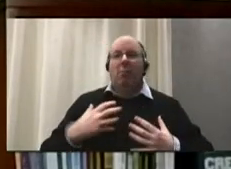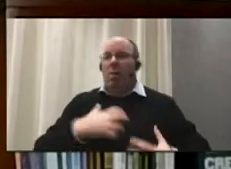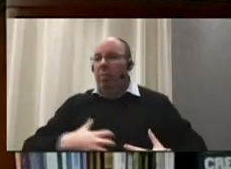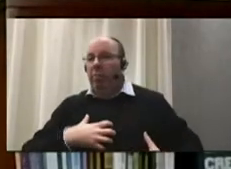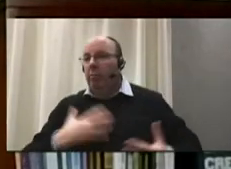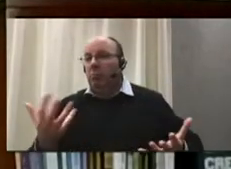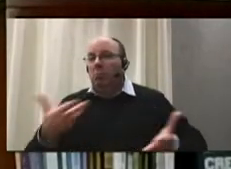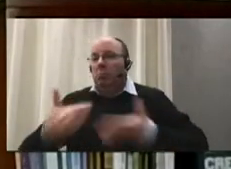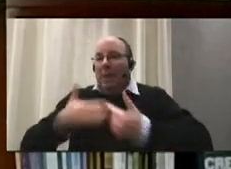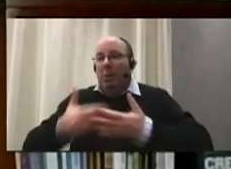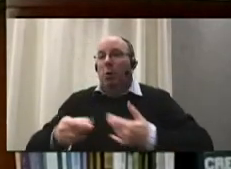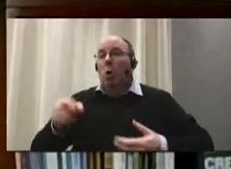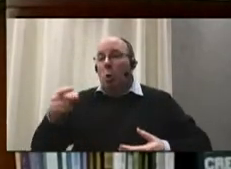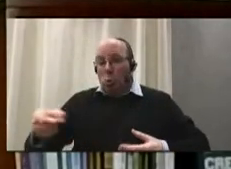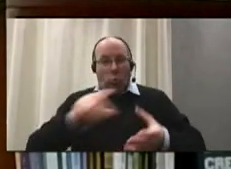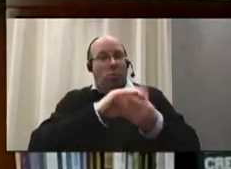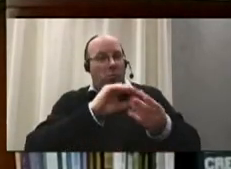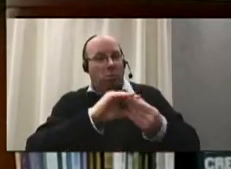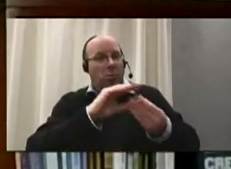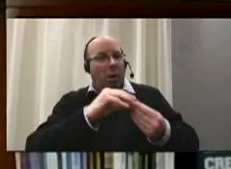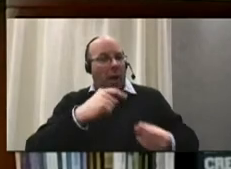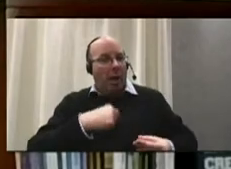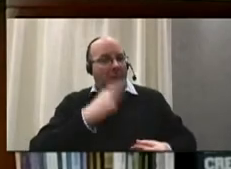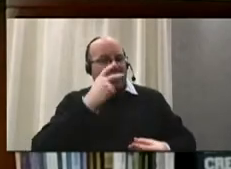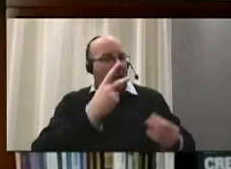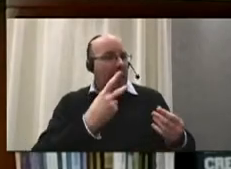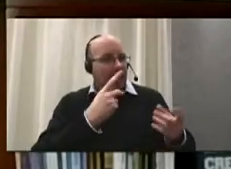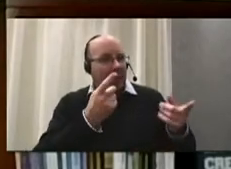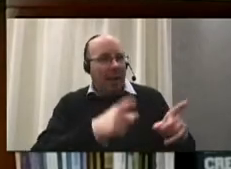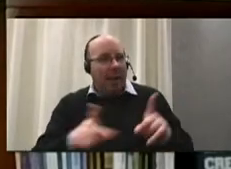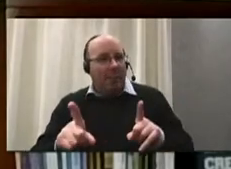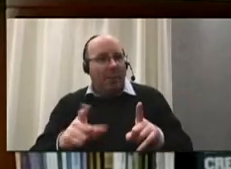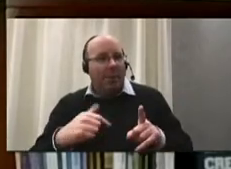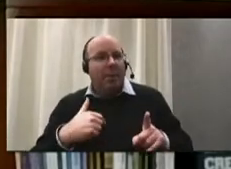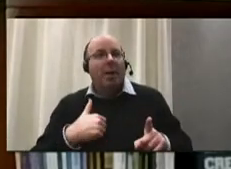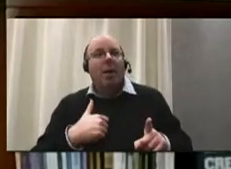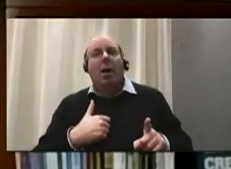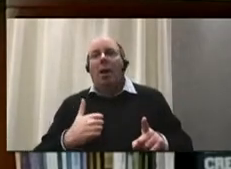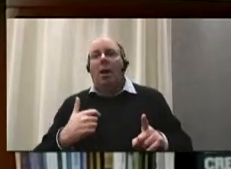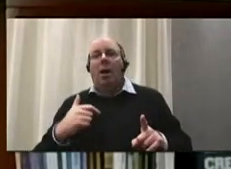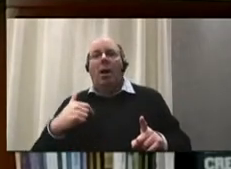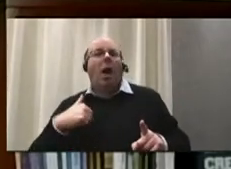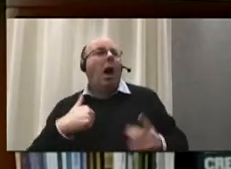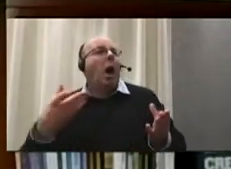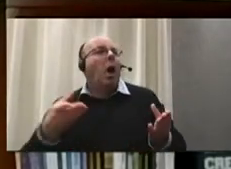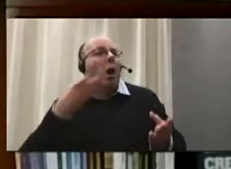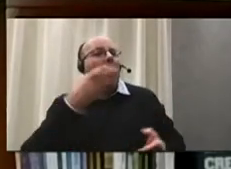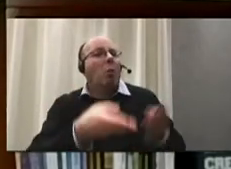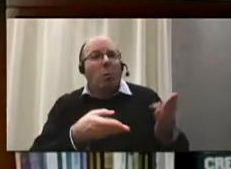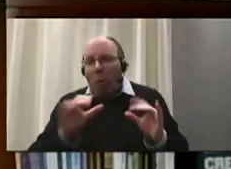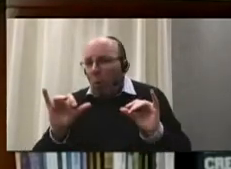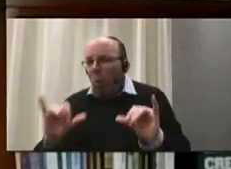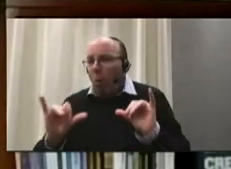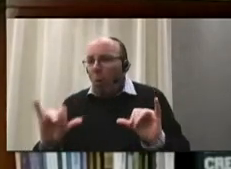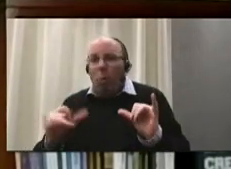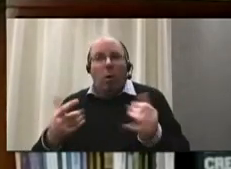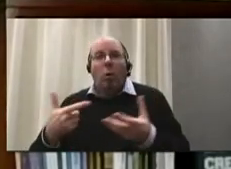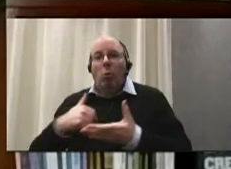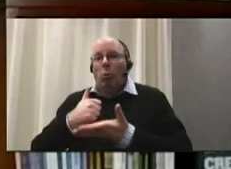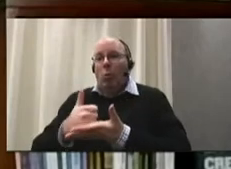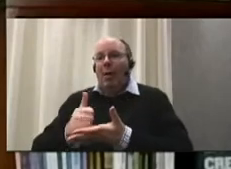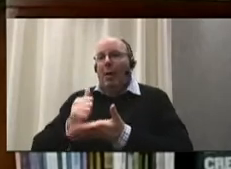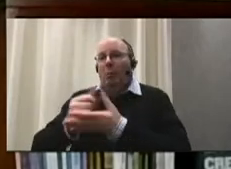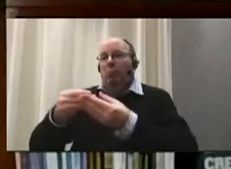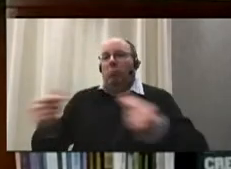us understand and see what's happening, and are able to make recommendations to us about how we should work with you to bring resolution to it. Of course, we